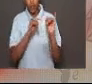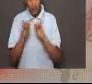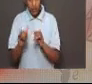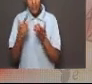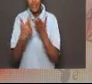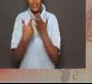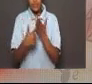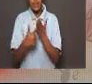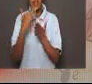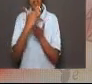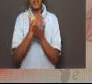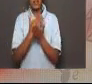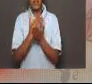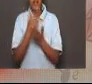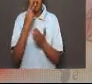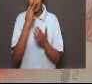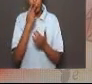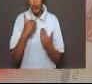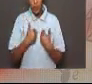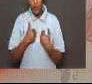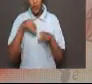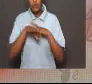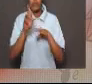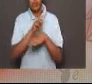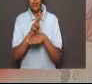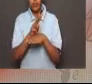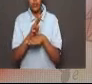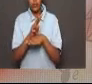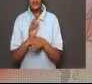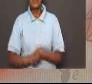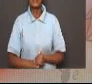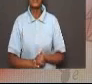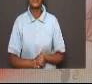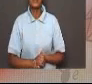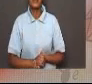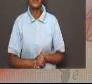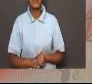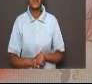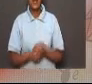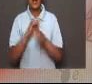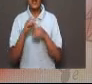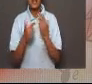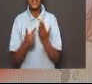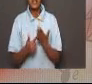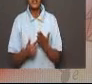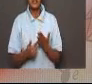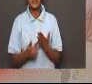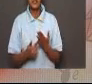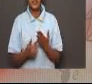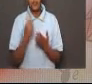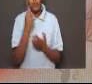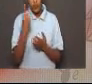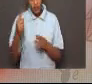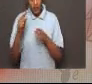this lesson will appear on the screen one at a time. However,